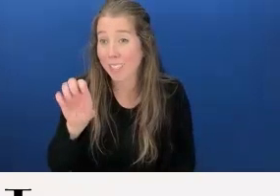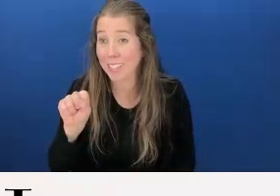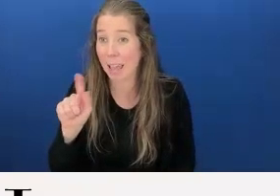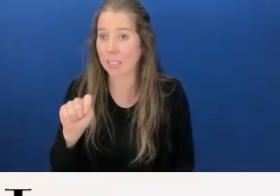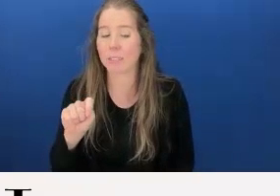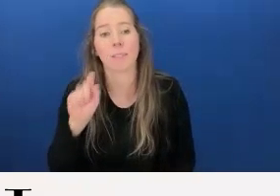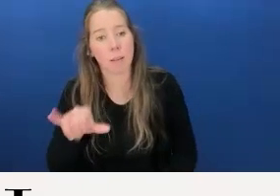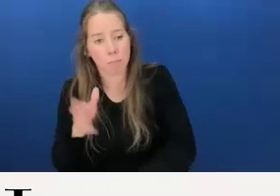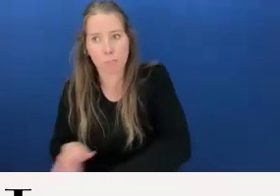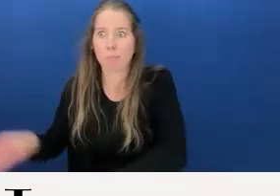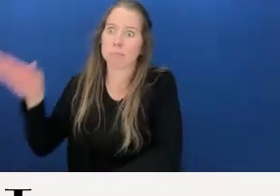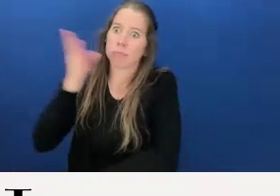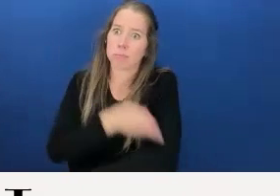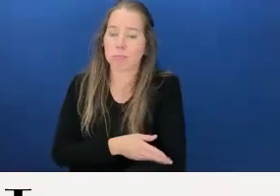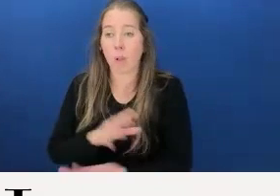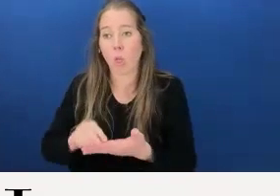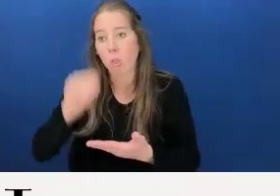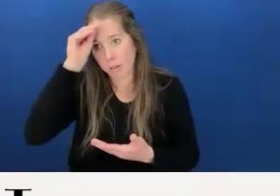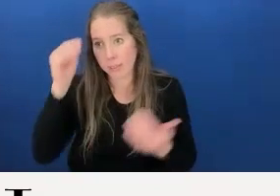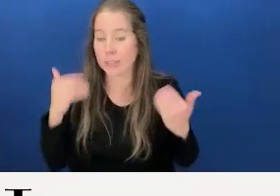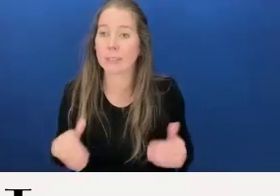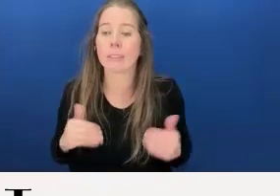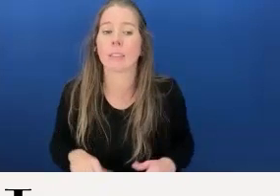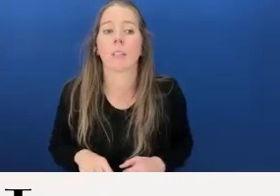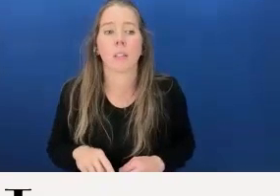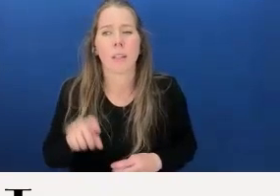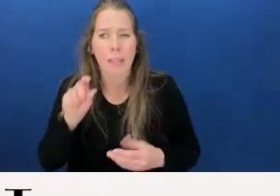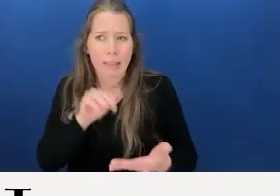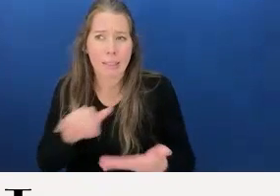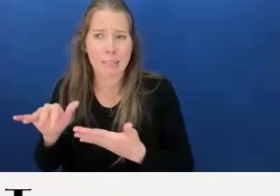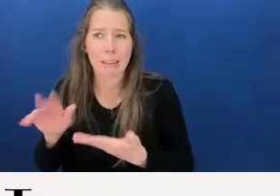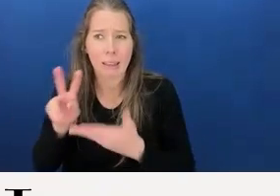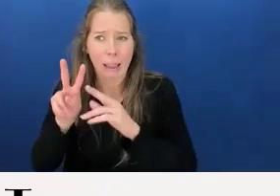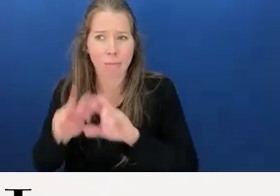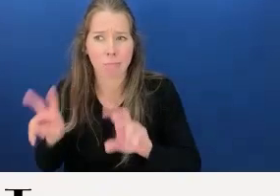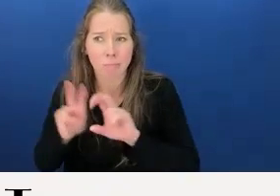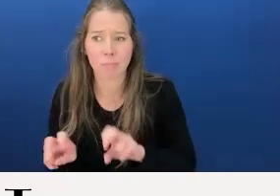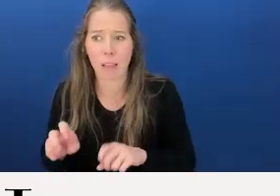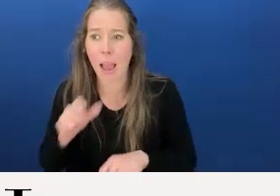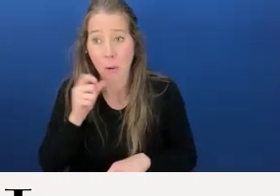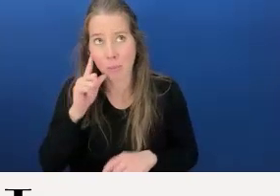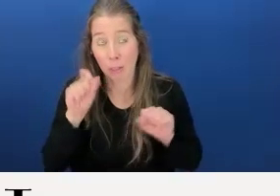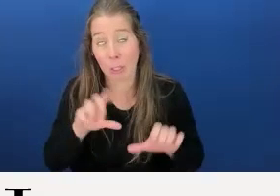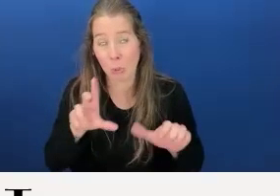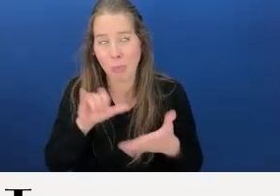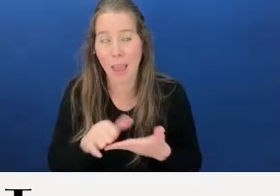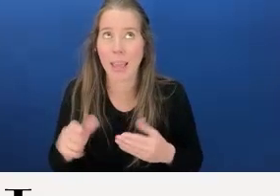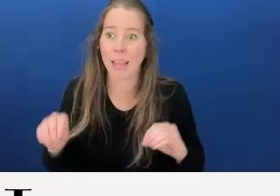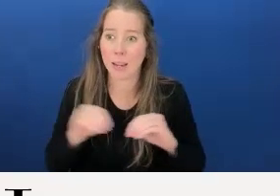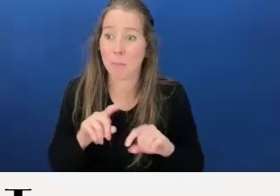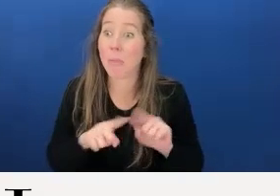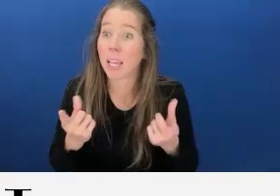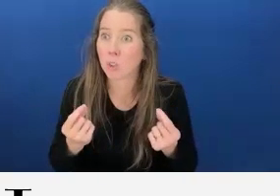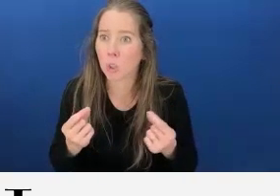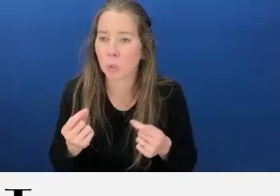improves learning. Now, the study that I looked at, I don't think you can get away with it anymore. but they strap